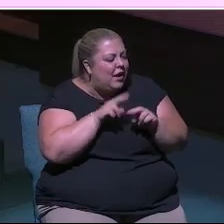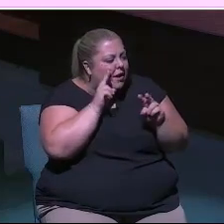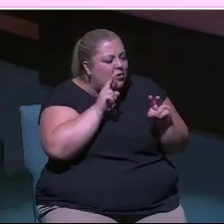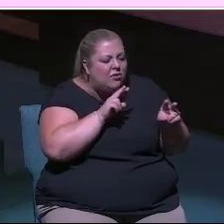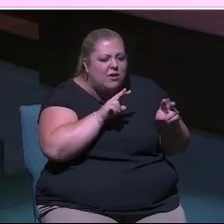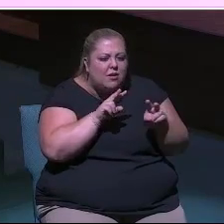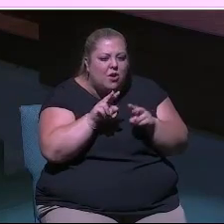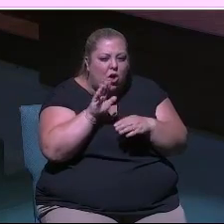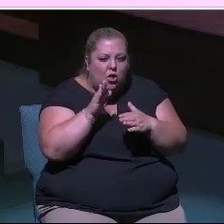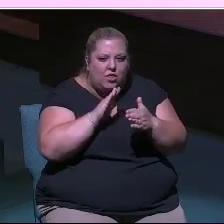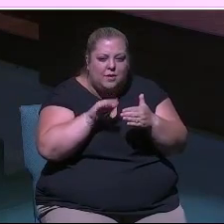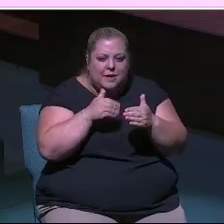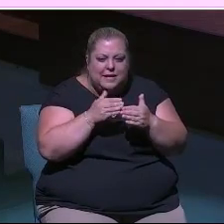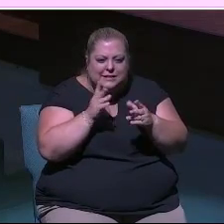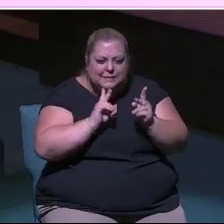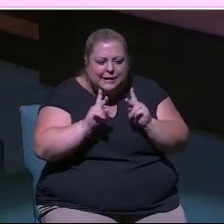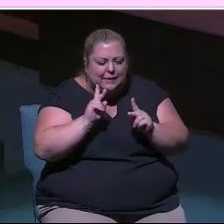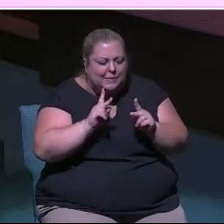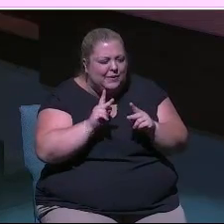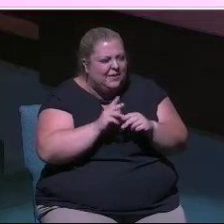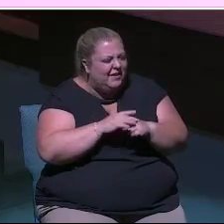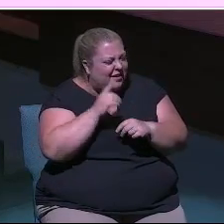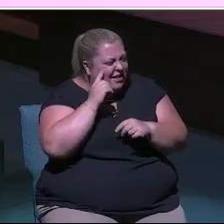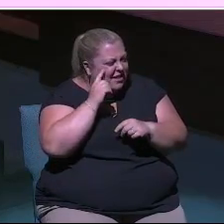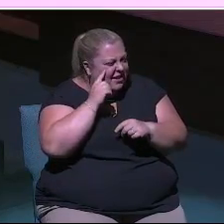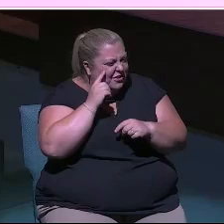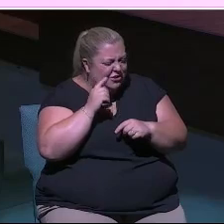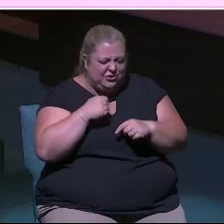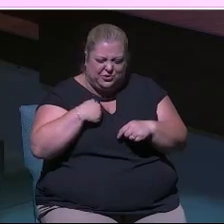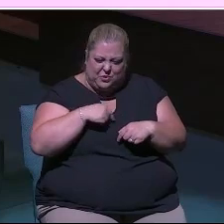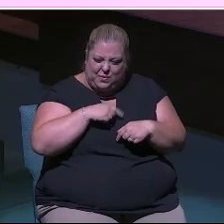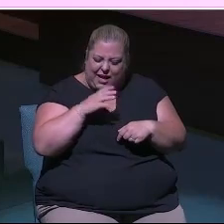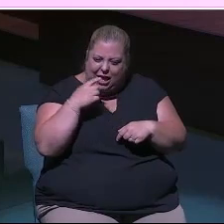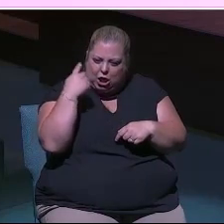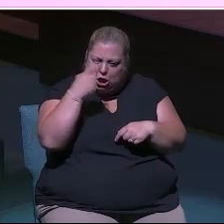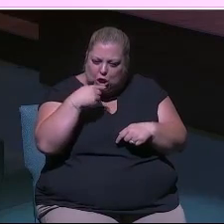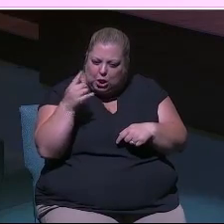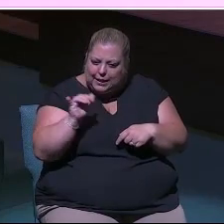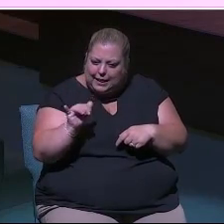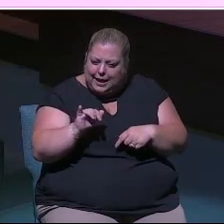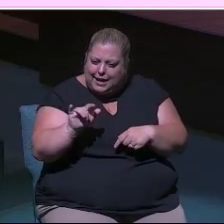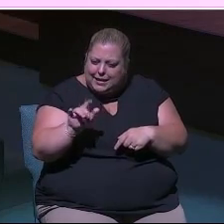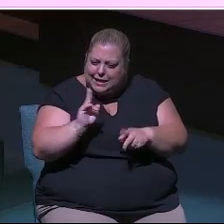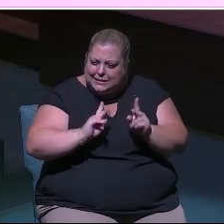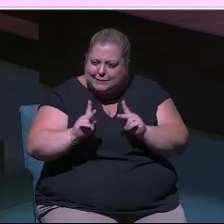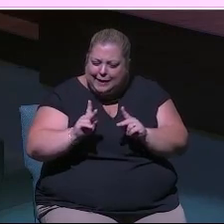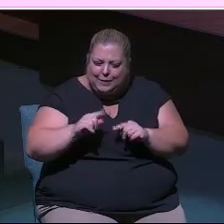like, I said, do we look like these people?